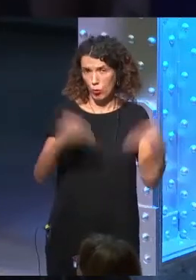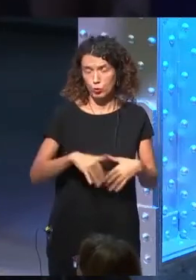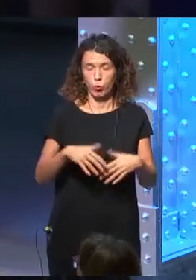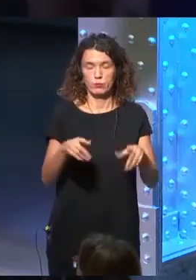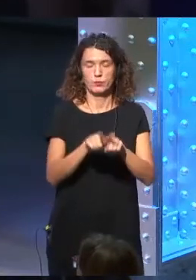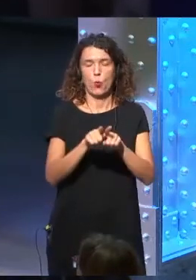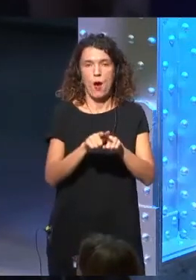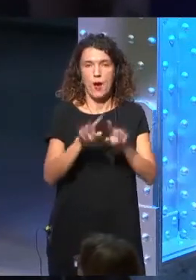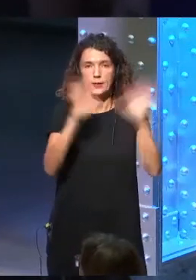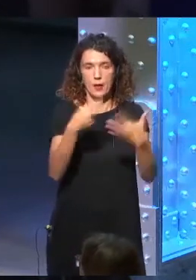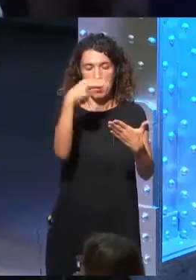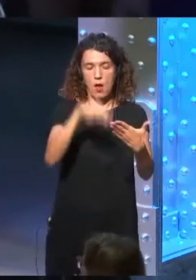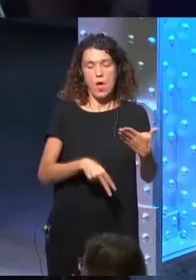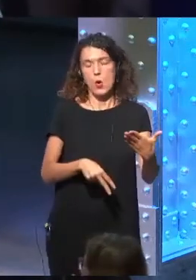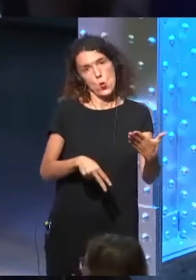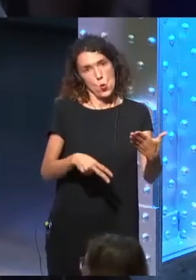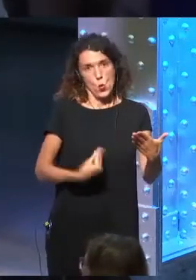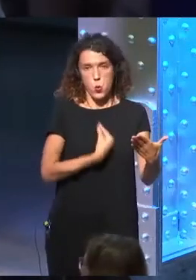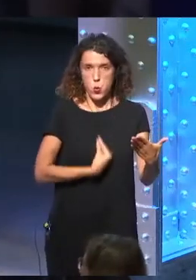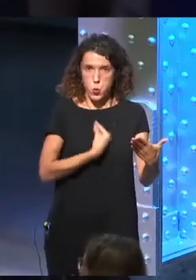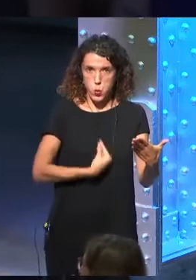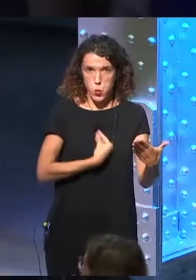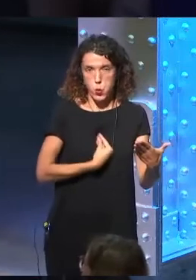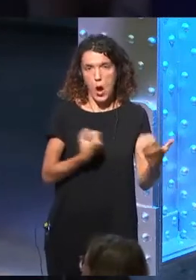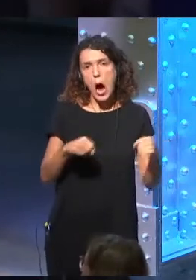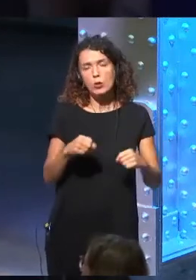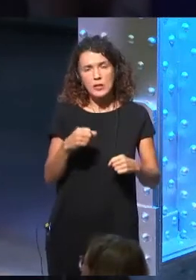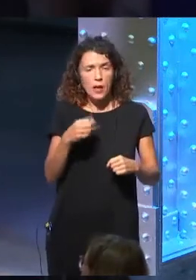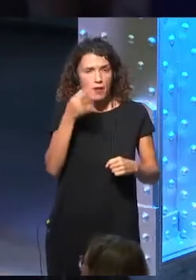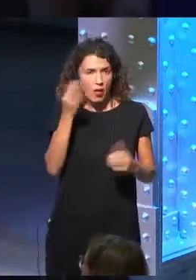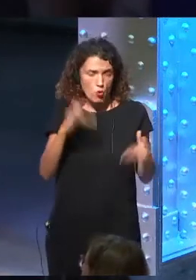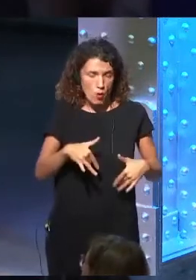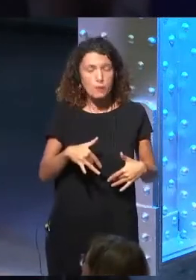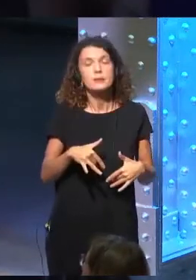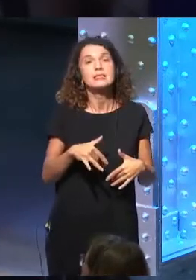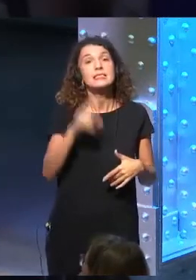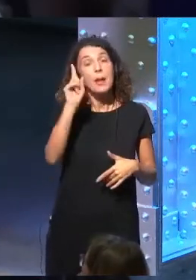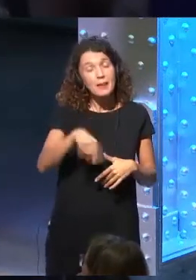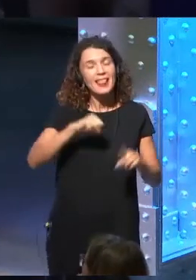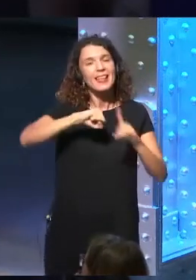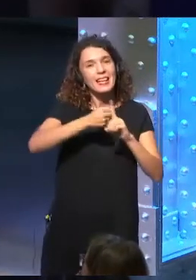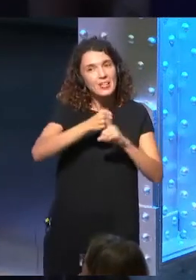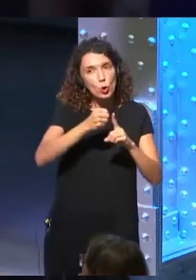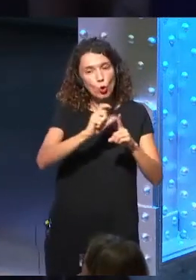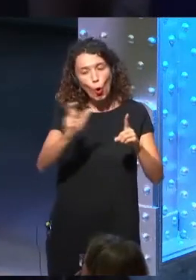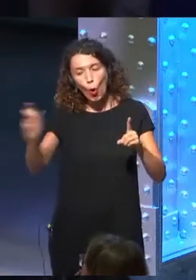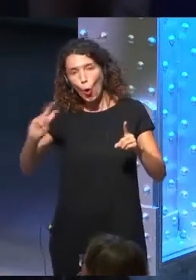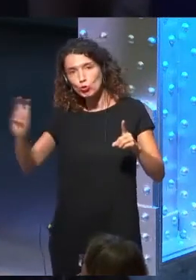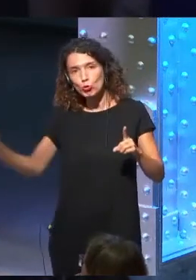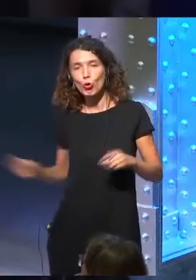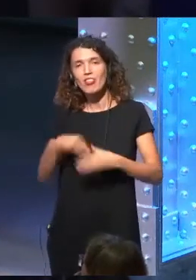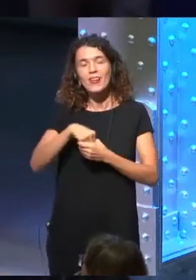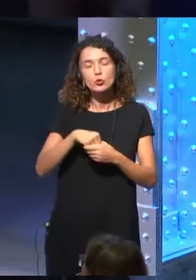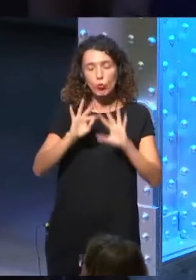Significantly, though, there's a significant subsection of this abuse that specifically